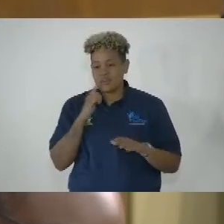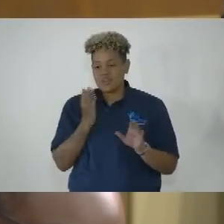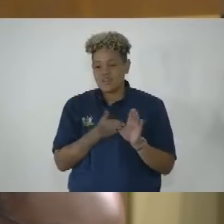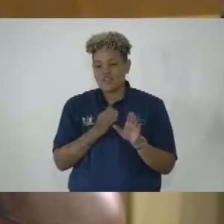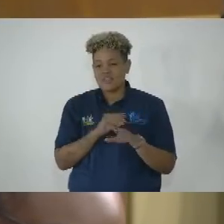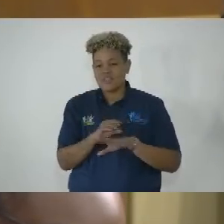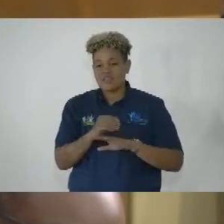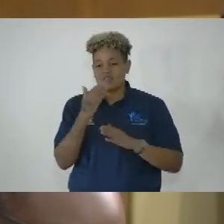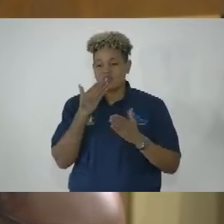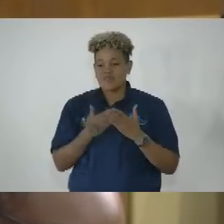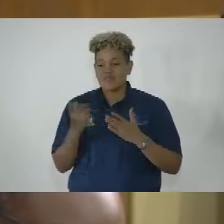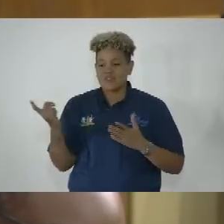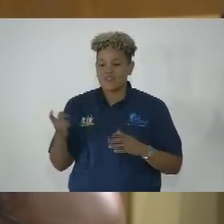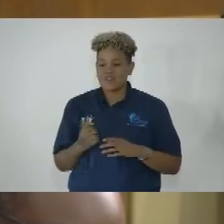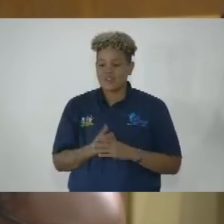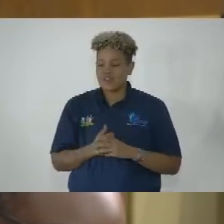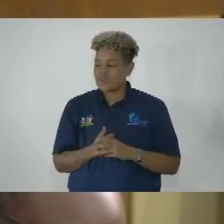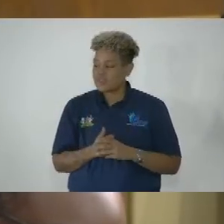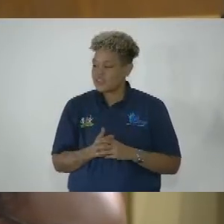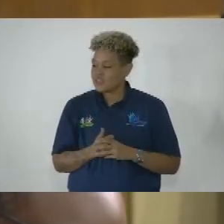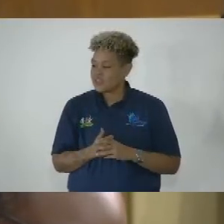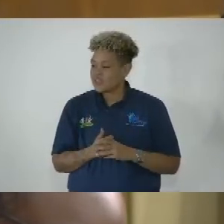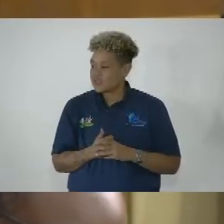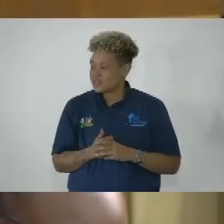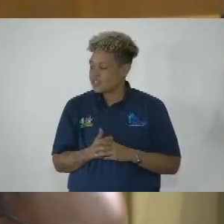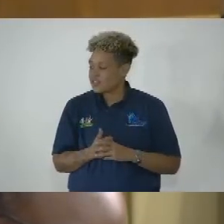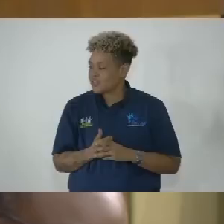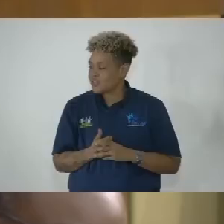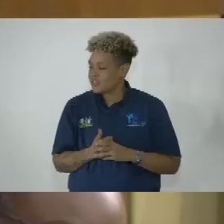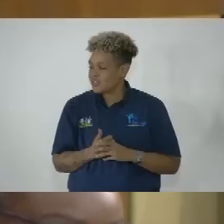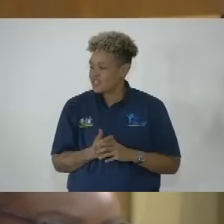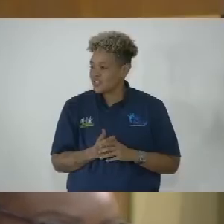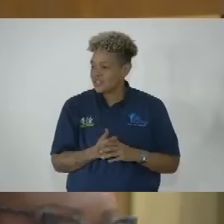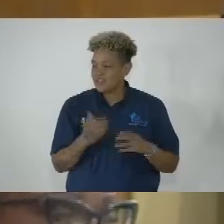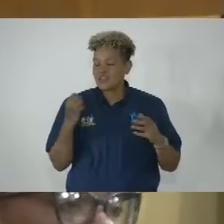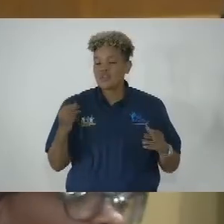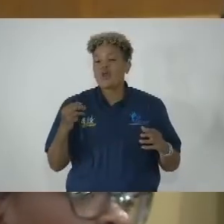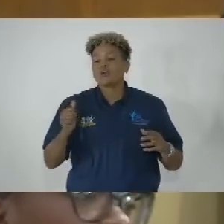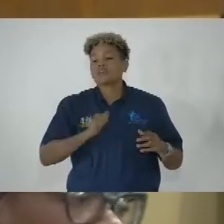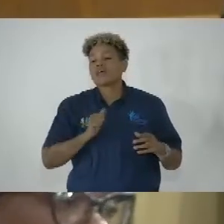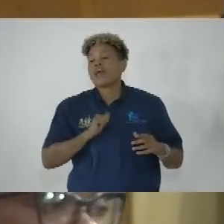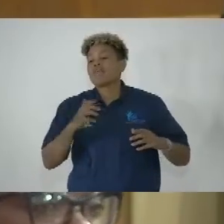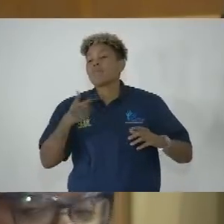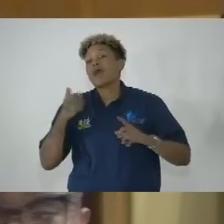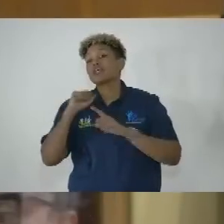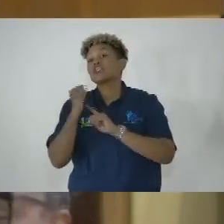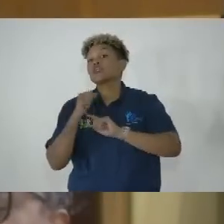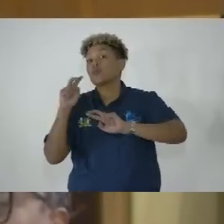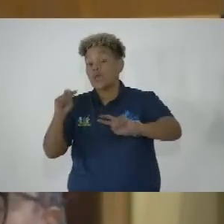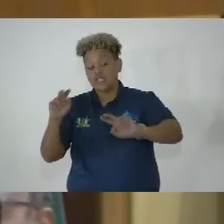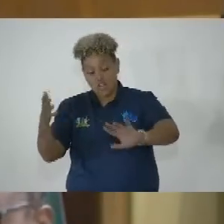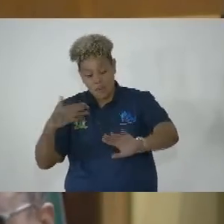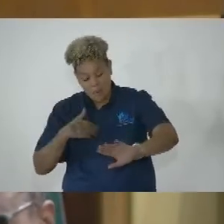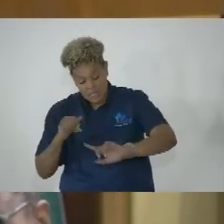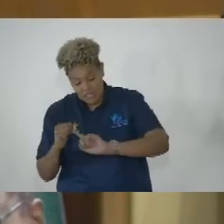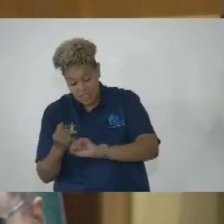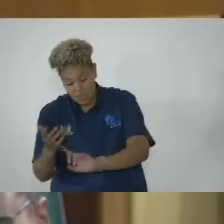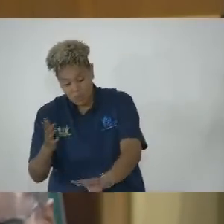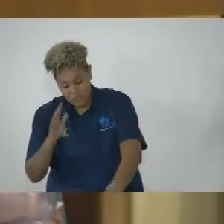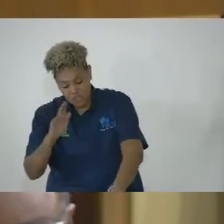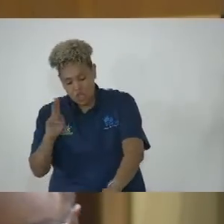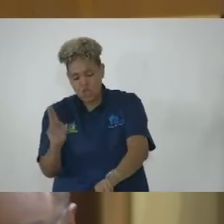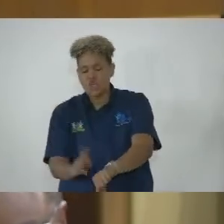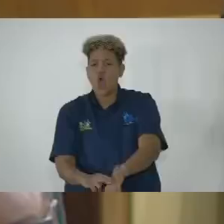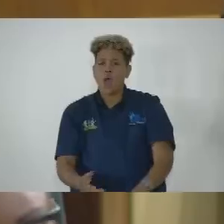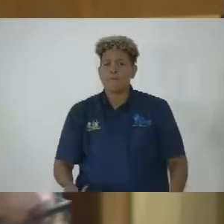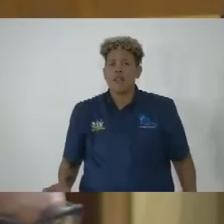psychiatrist. She's a very good psychiatrist. So my situation is